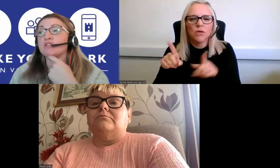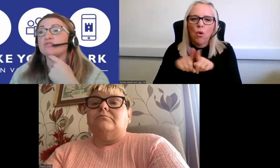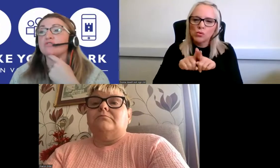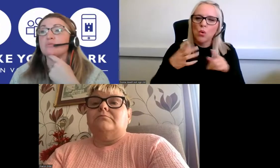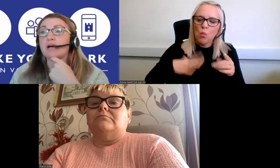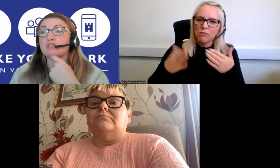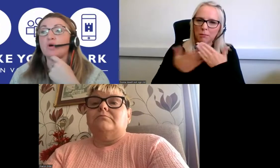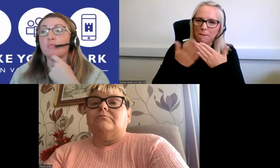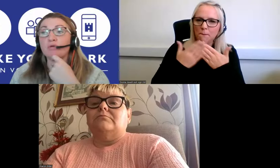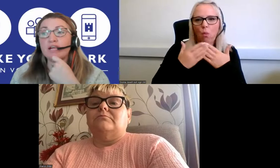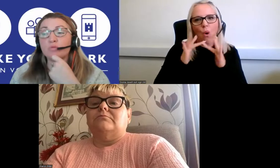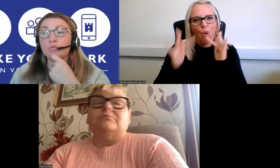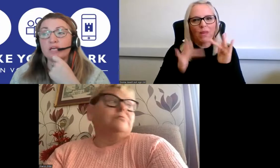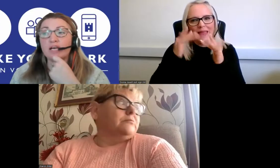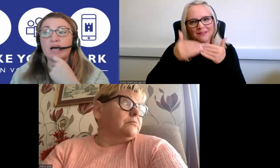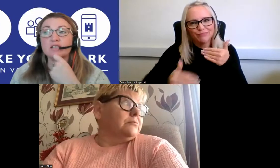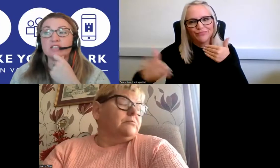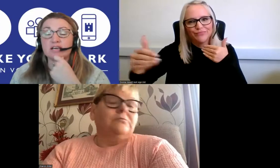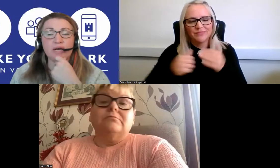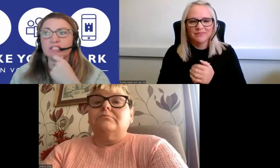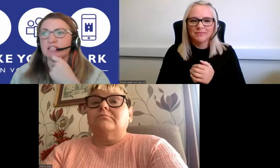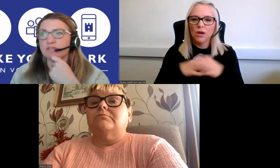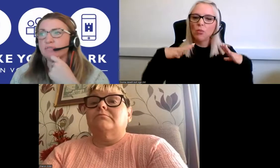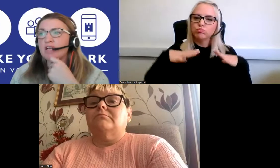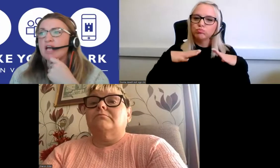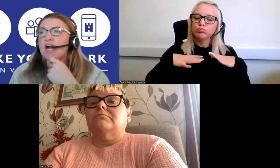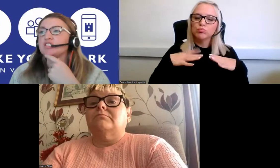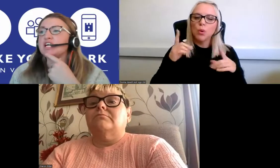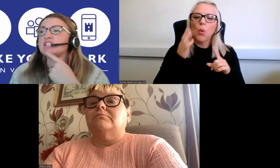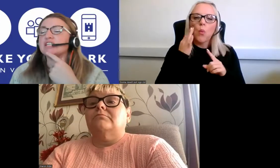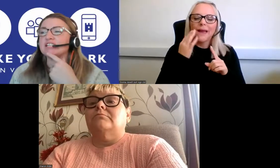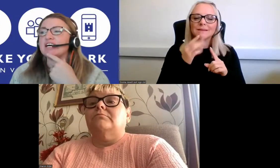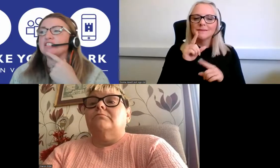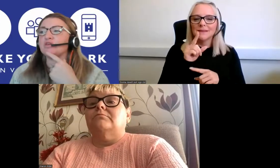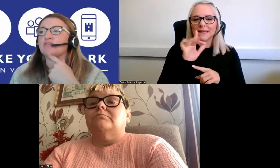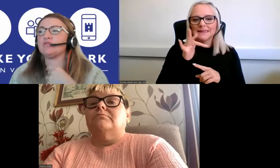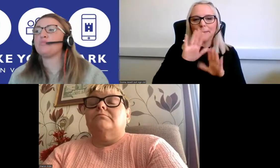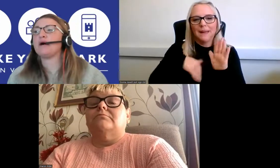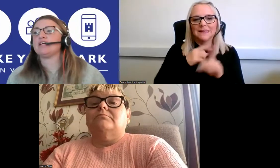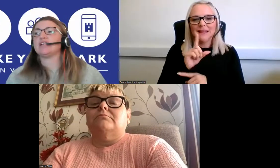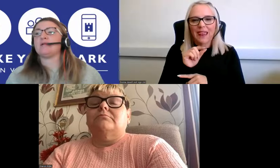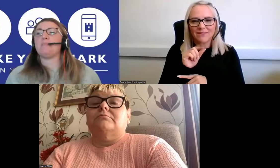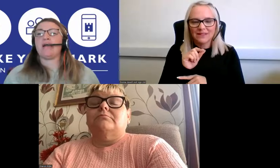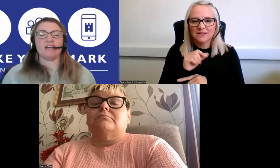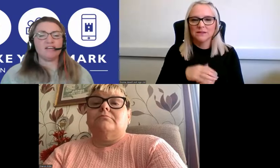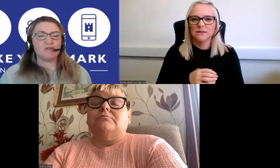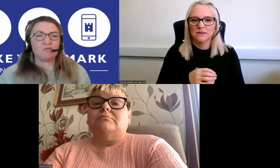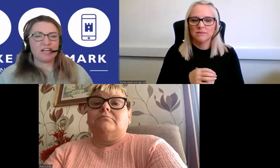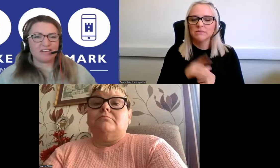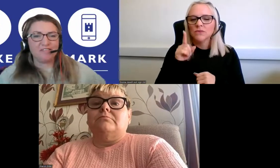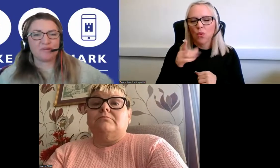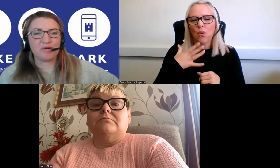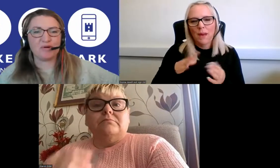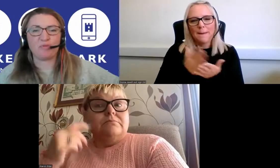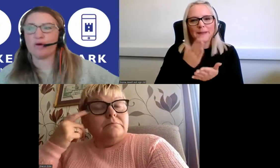have lots of you back. So our break will be at 10 past 11. And Jess has asked that you have a notepad and pen